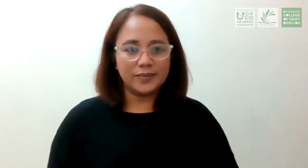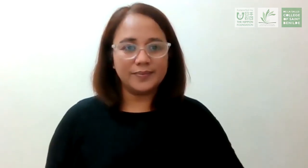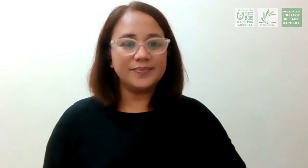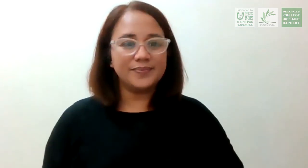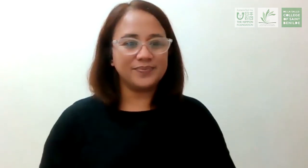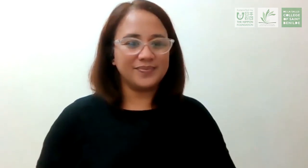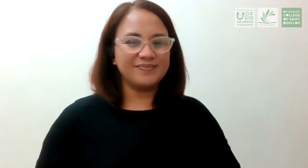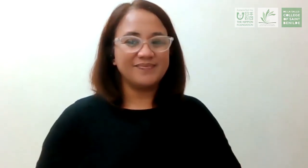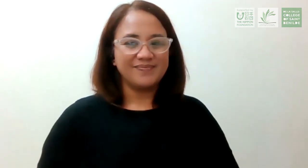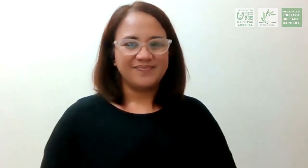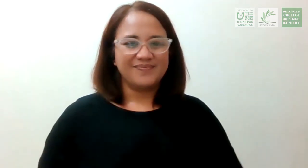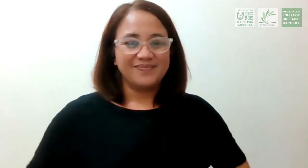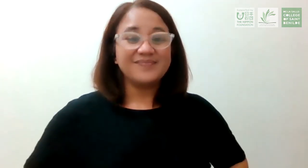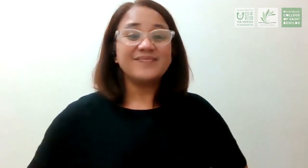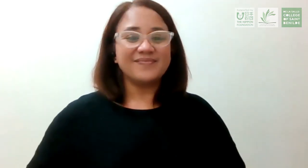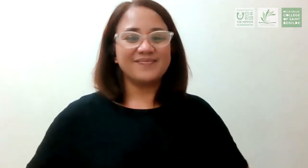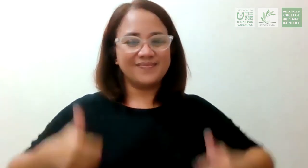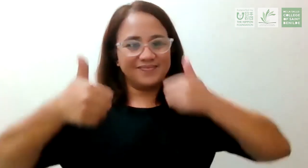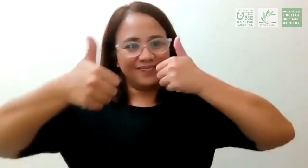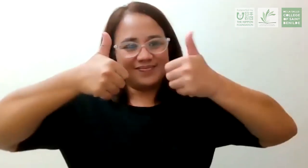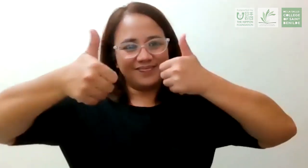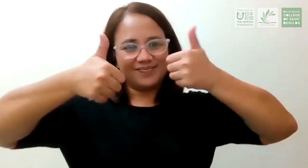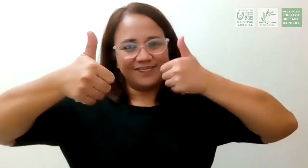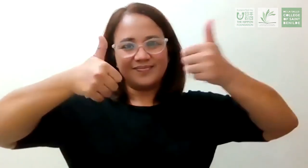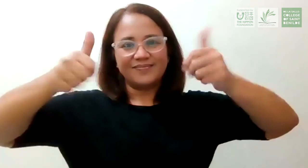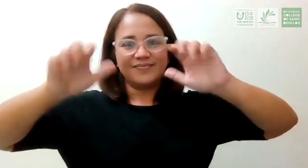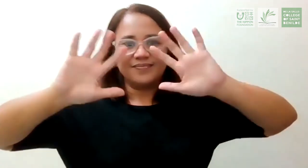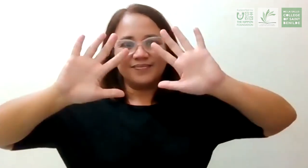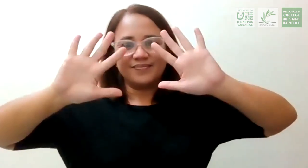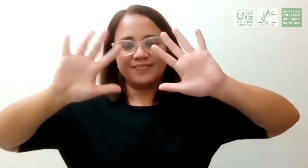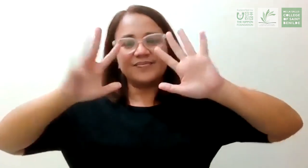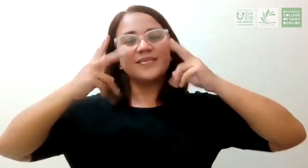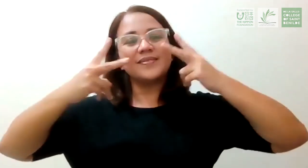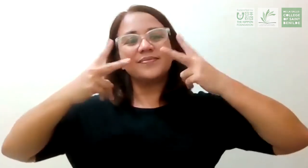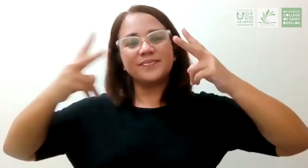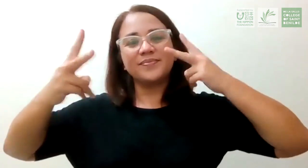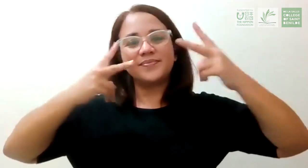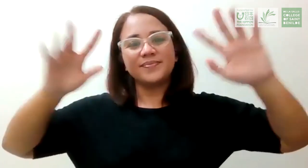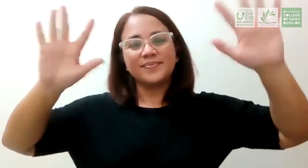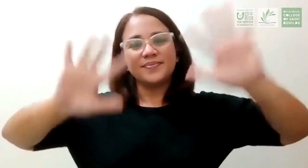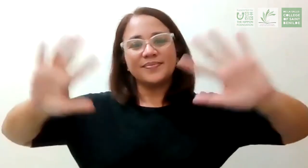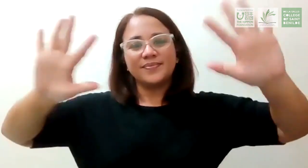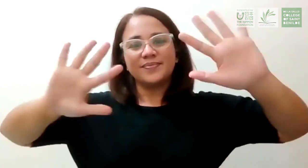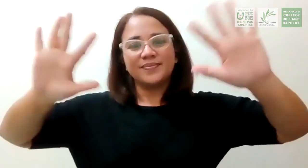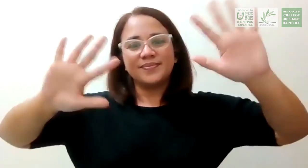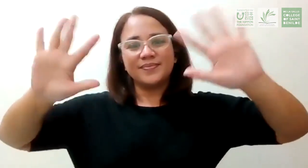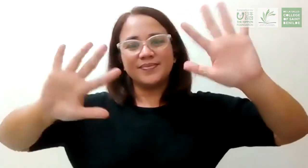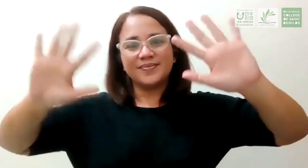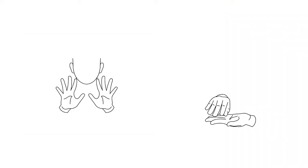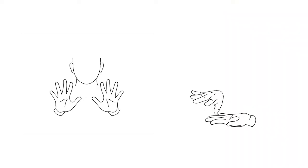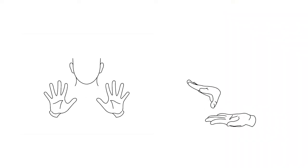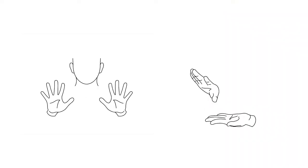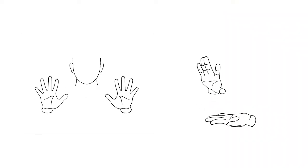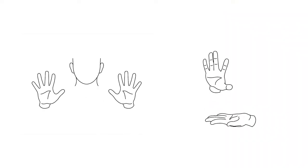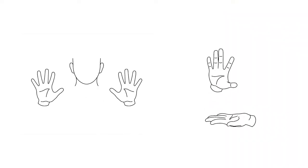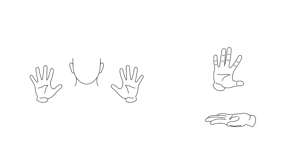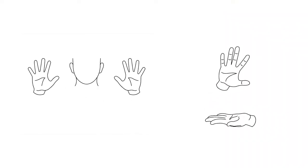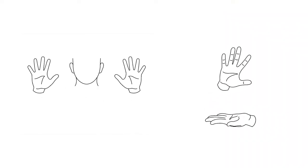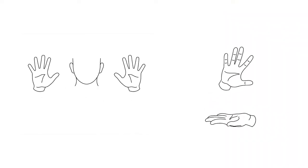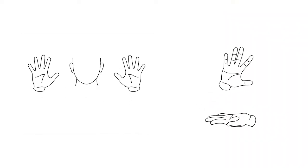None, sir. We're good. Okay, all right, see you on Tuesday then. Tomorrow sir. is